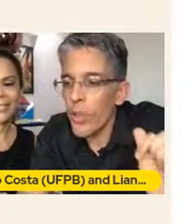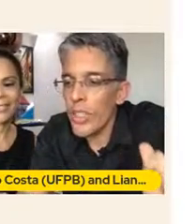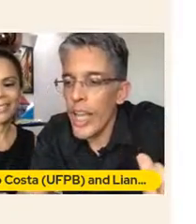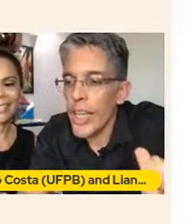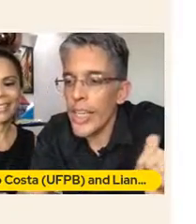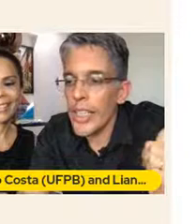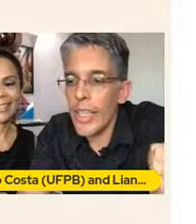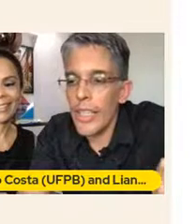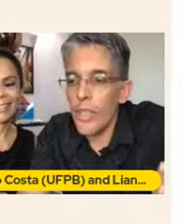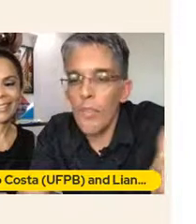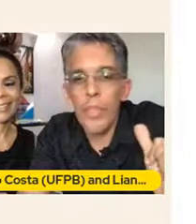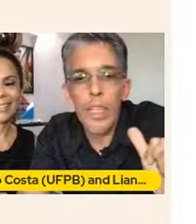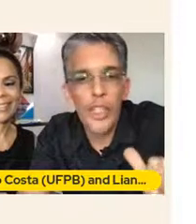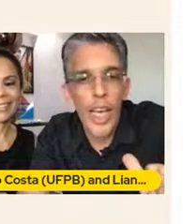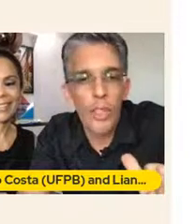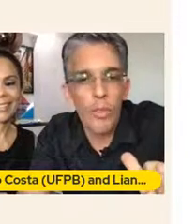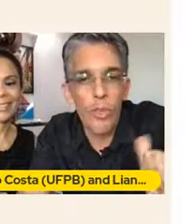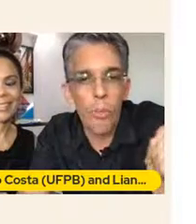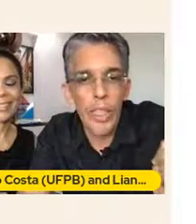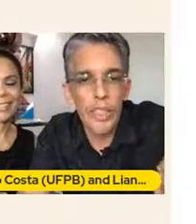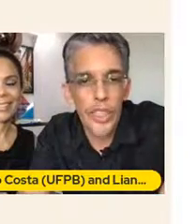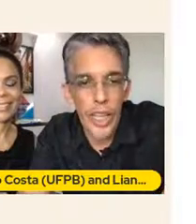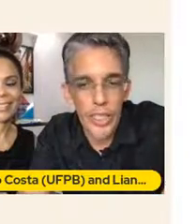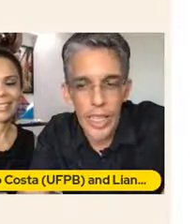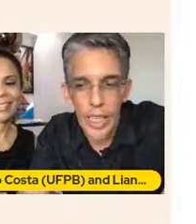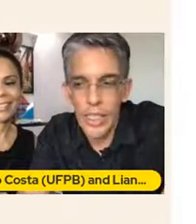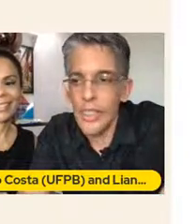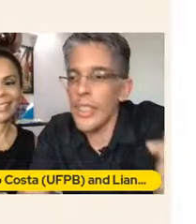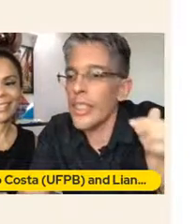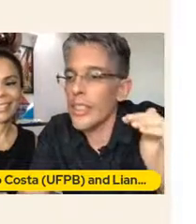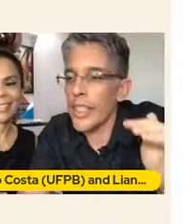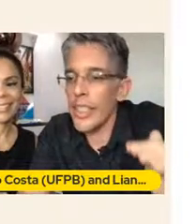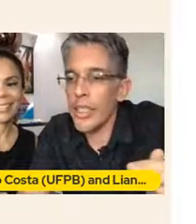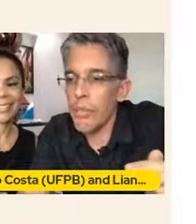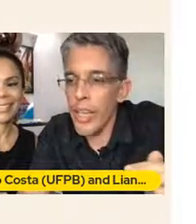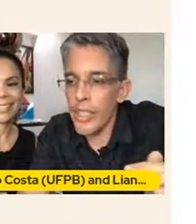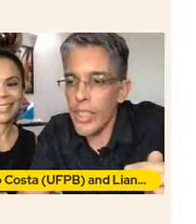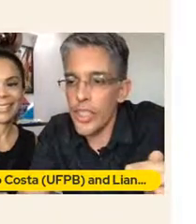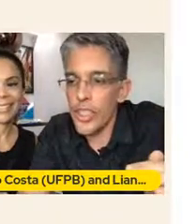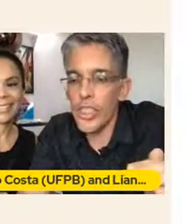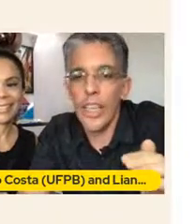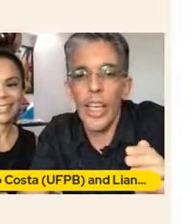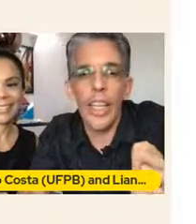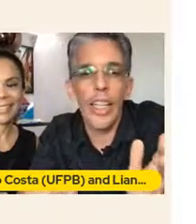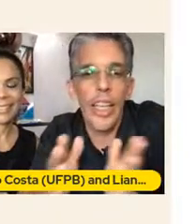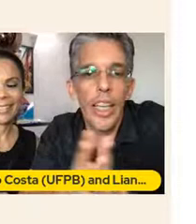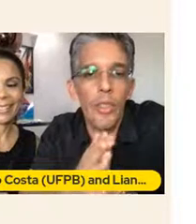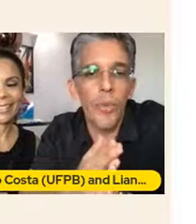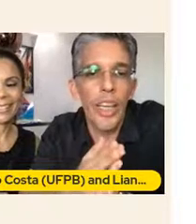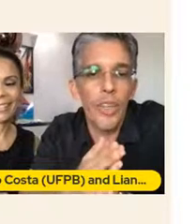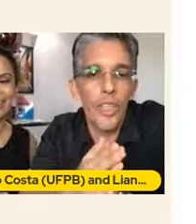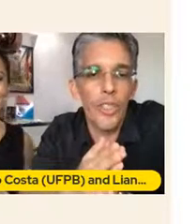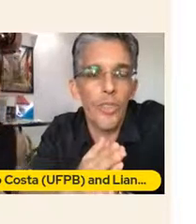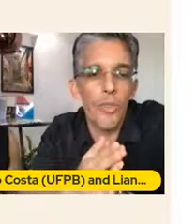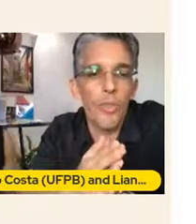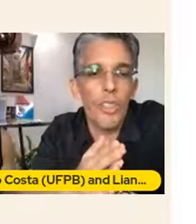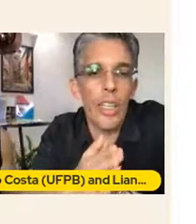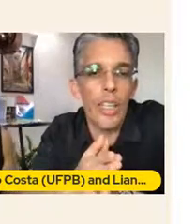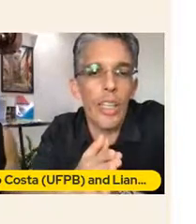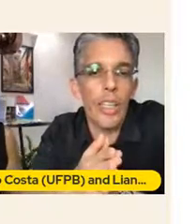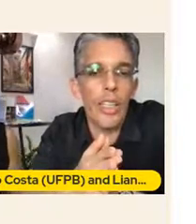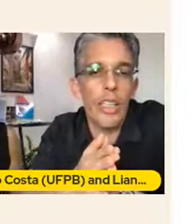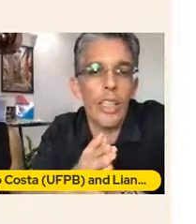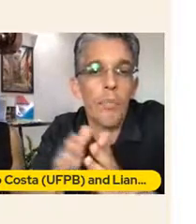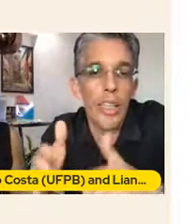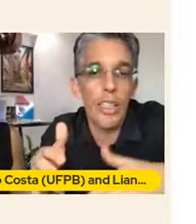Lohane Gonzaga da Silva Machado. So please, Jessica, send us a message. And then we are going to